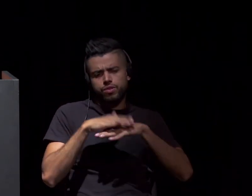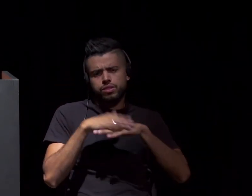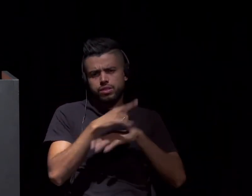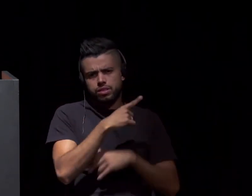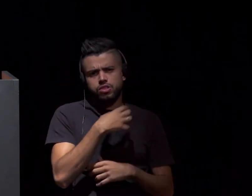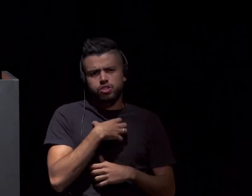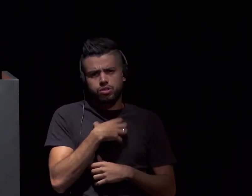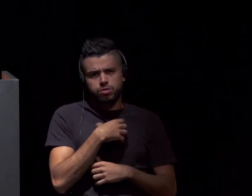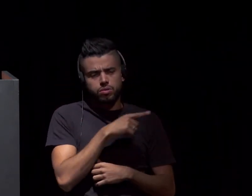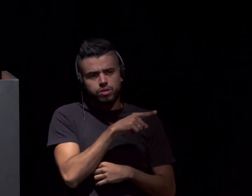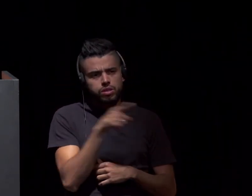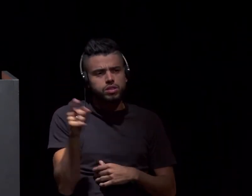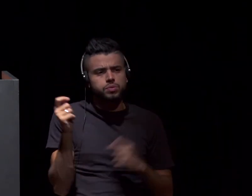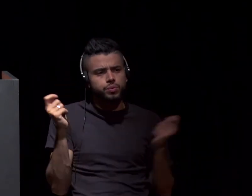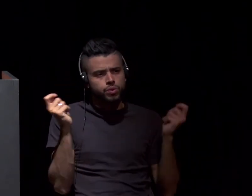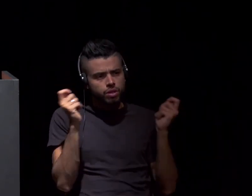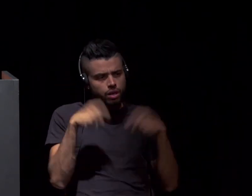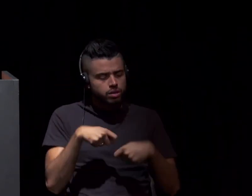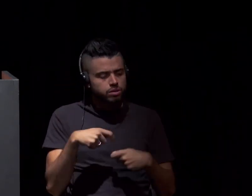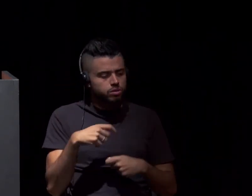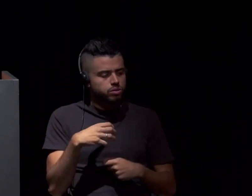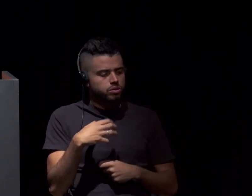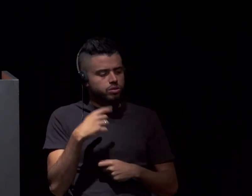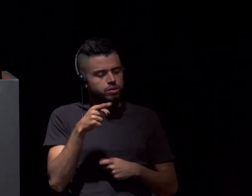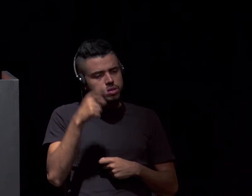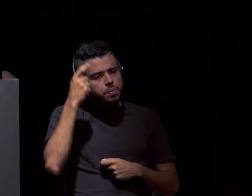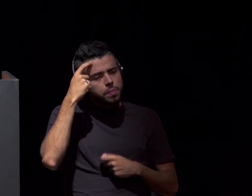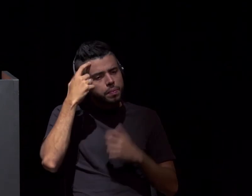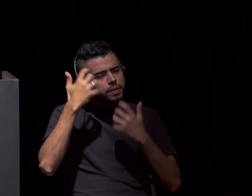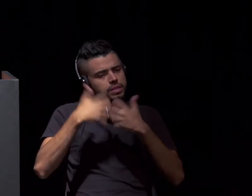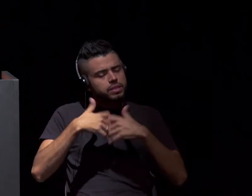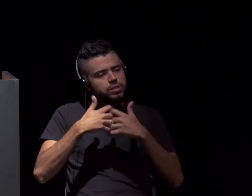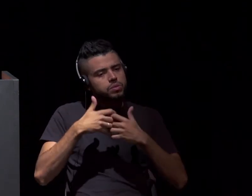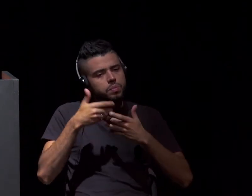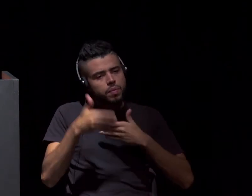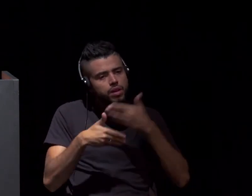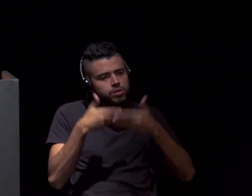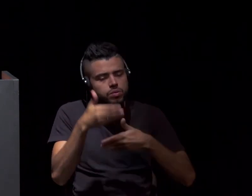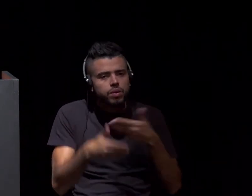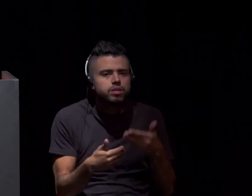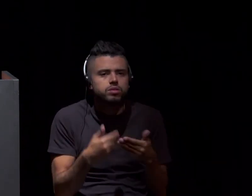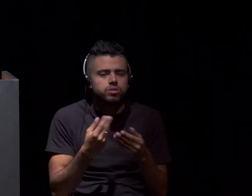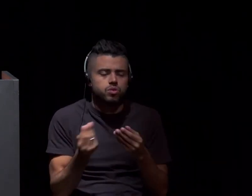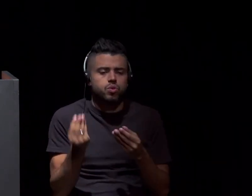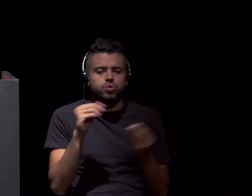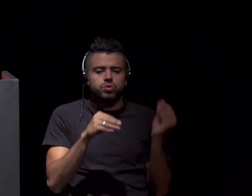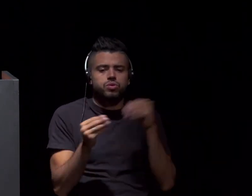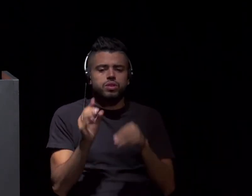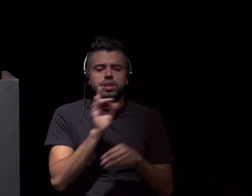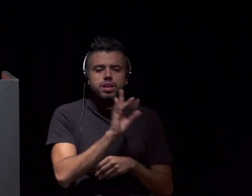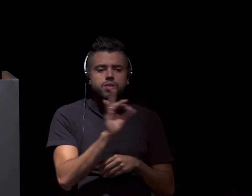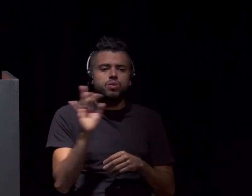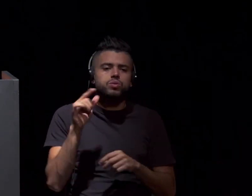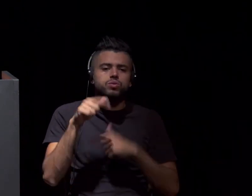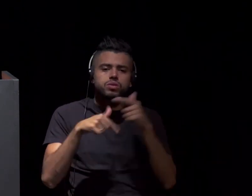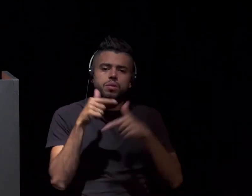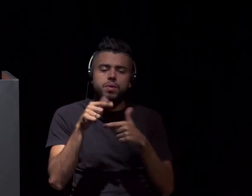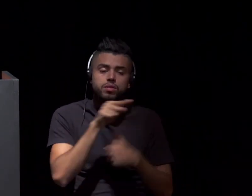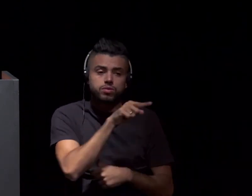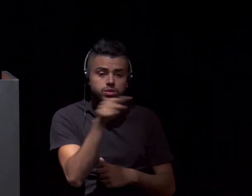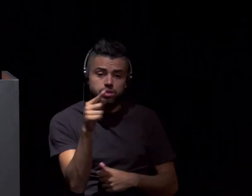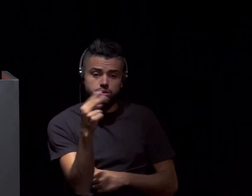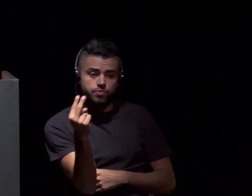the steps that were those of the artists whose work you have seen and that which were my own curatorial steps in devising